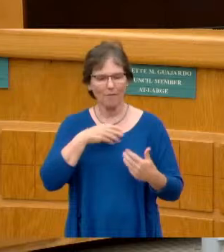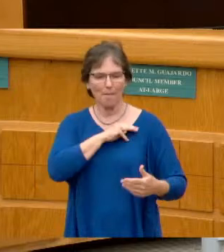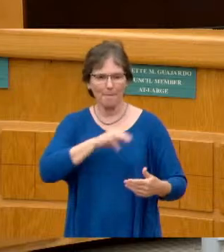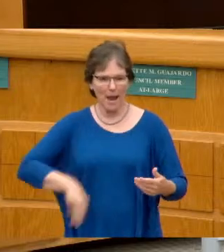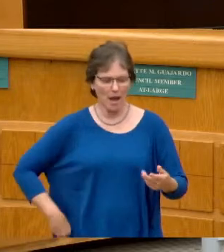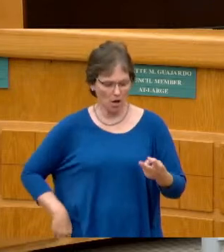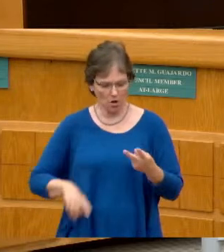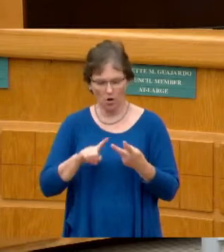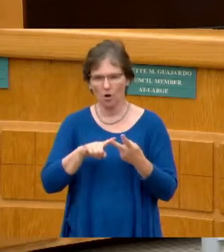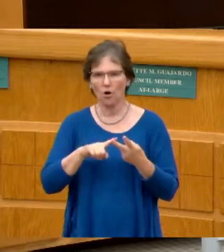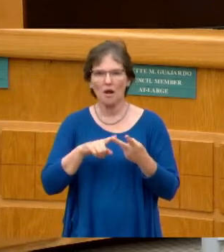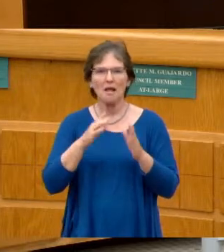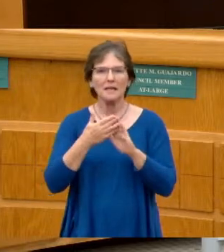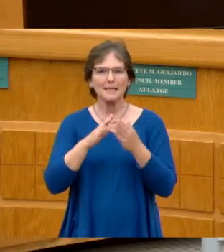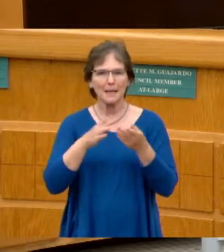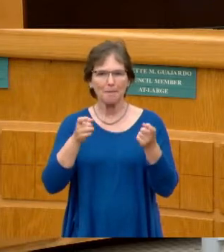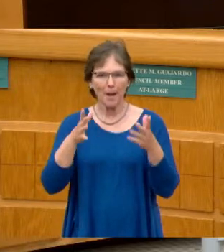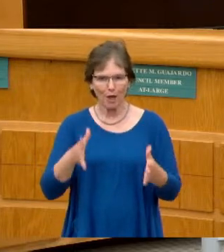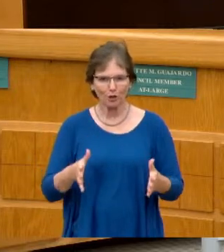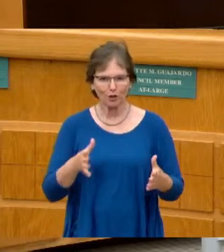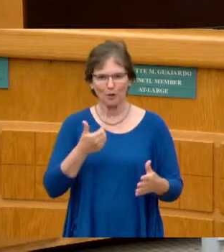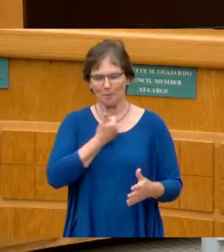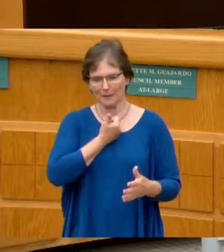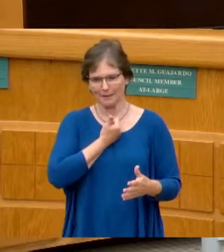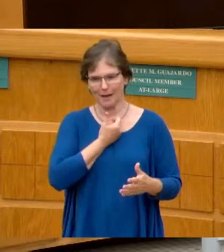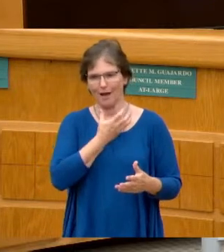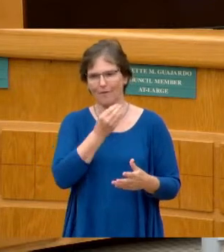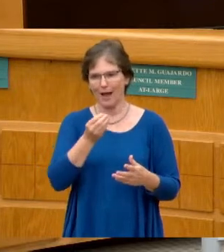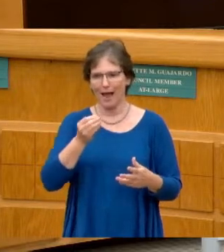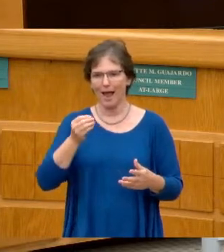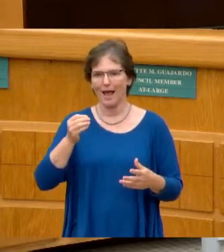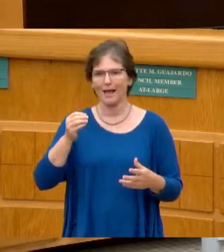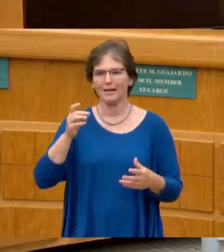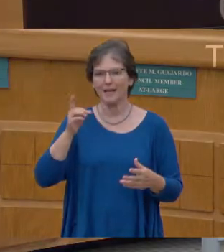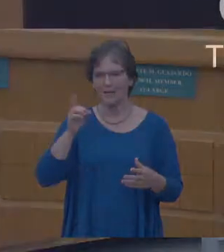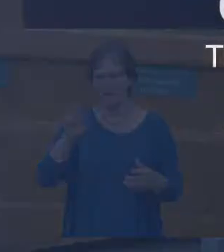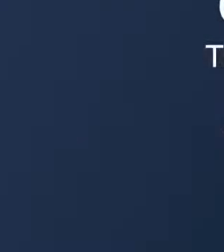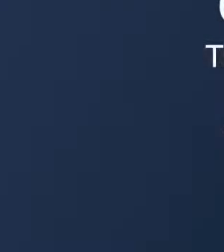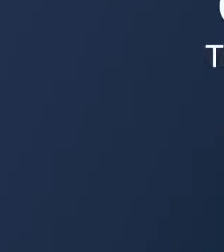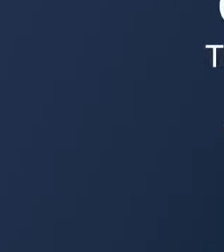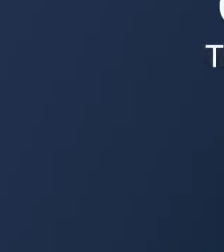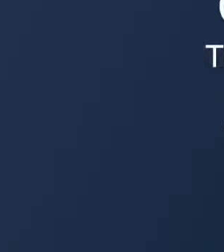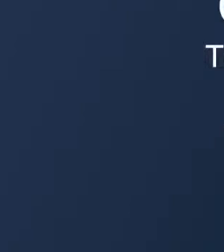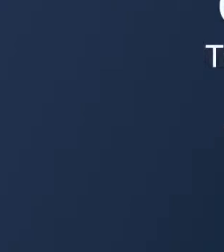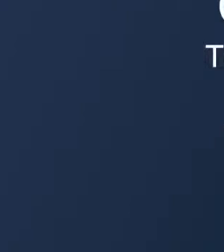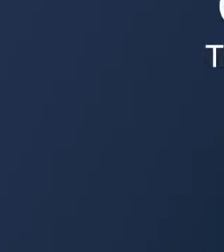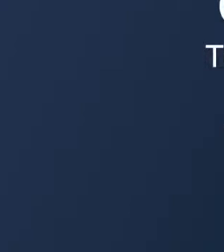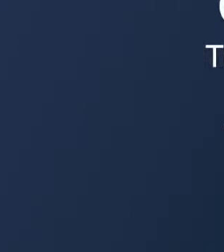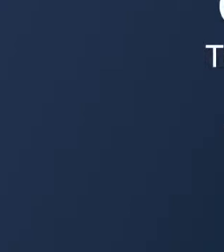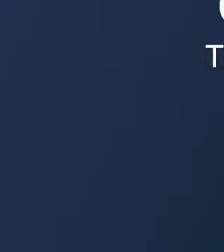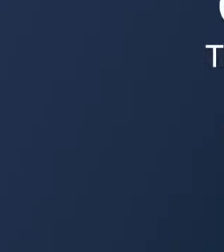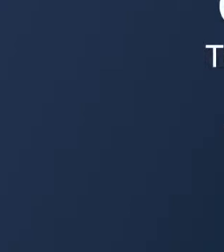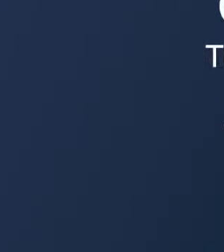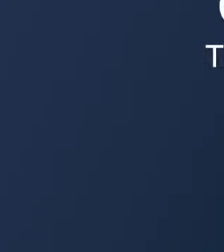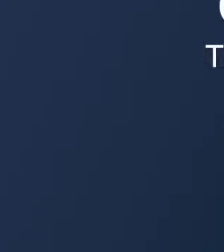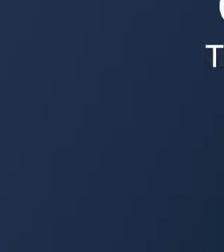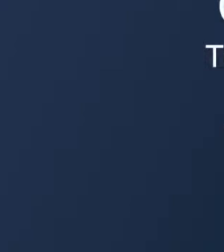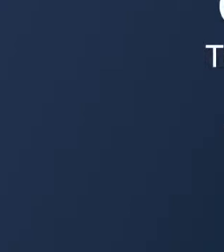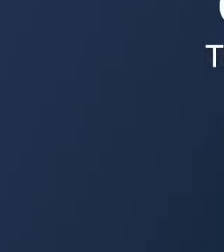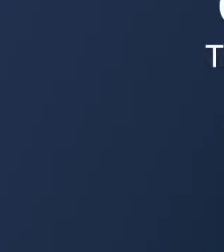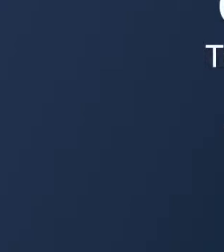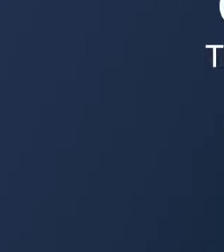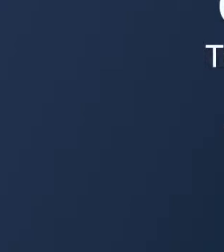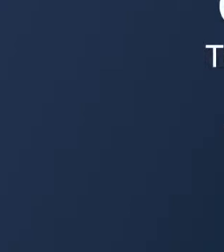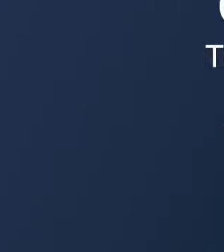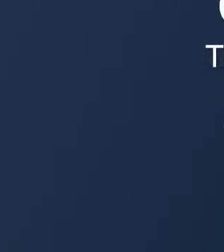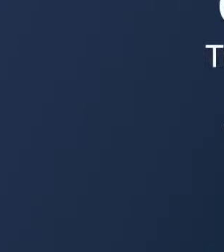week. Next week, I'm not sure on the date because of election, so Thursday? So next Thursday, we will meet next